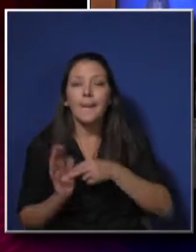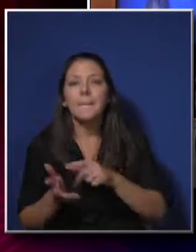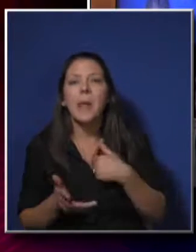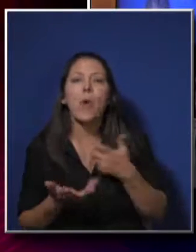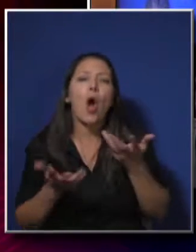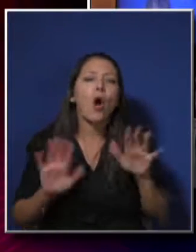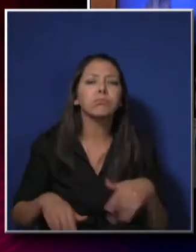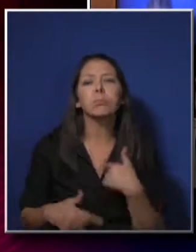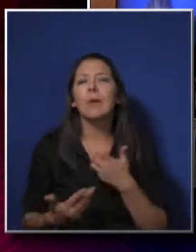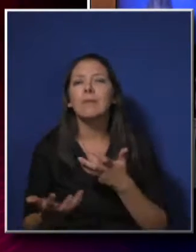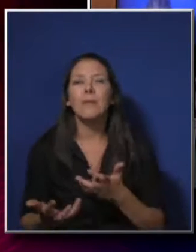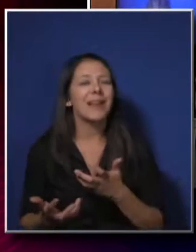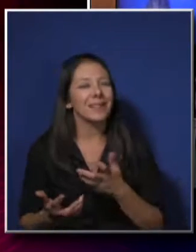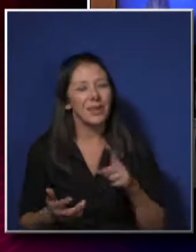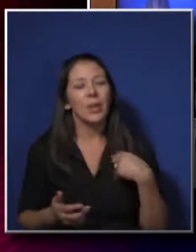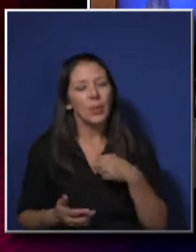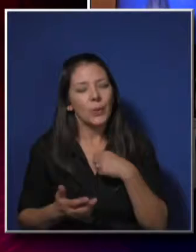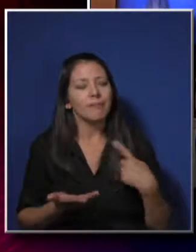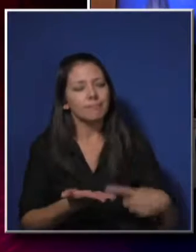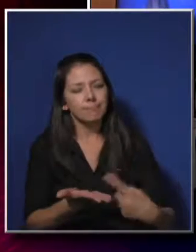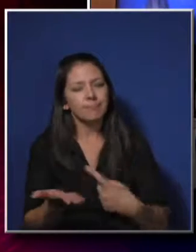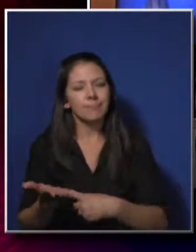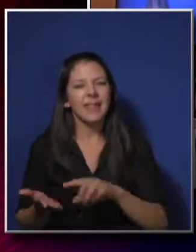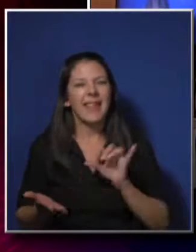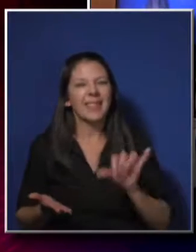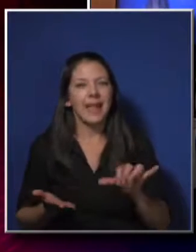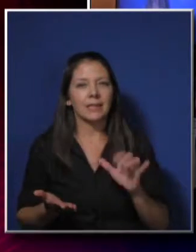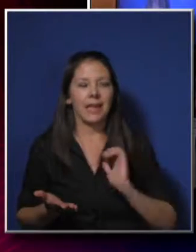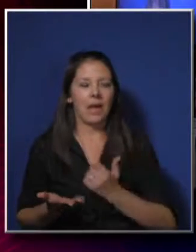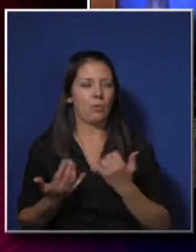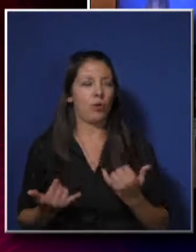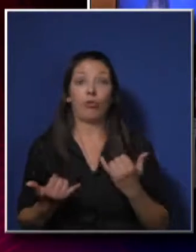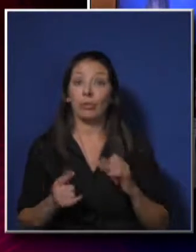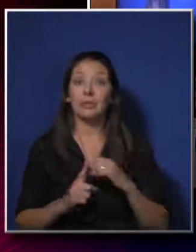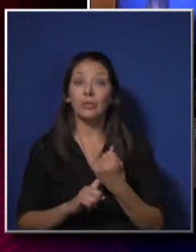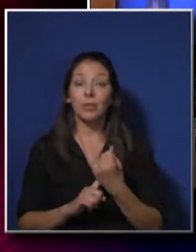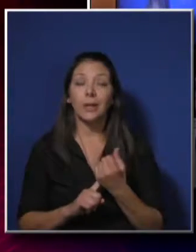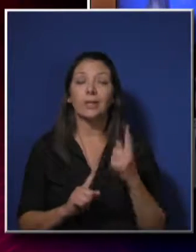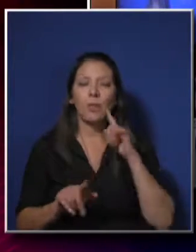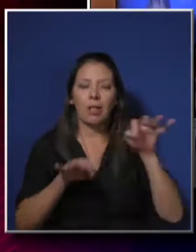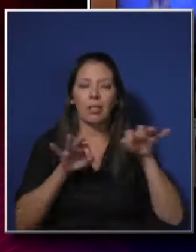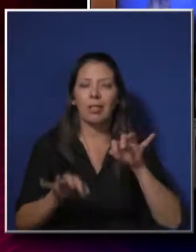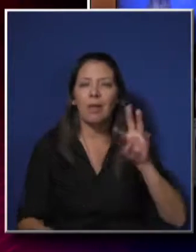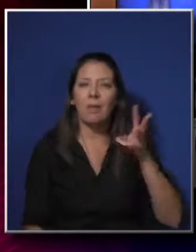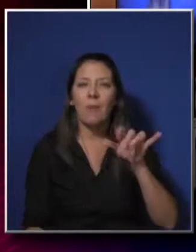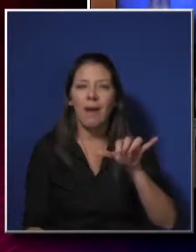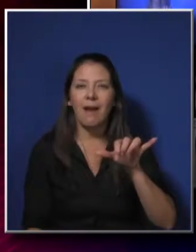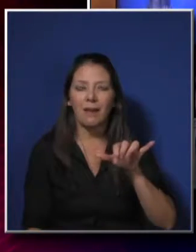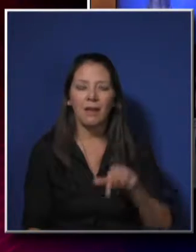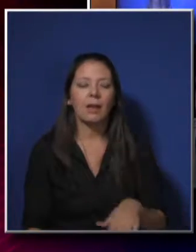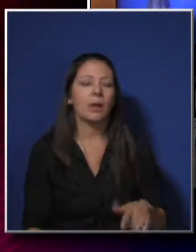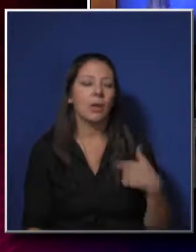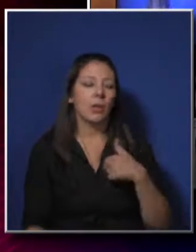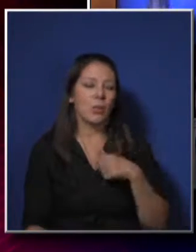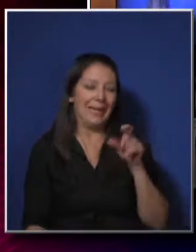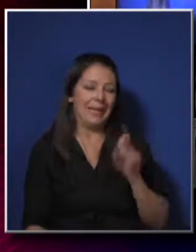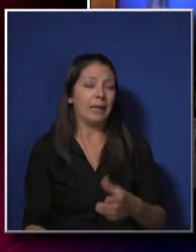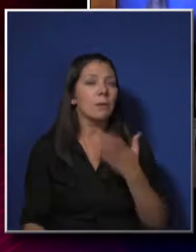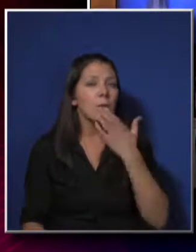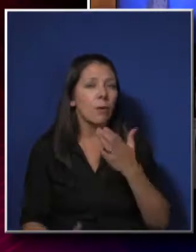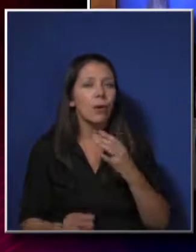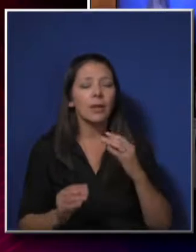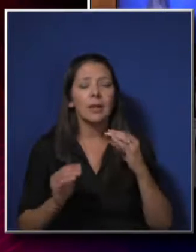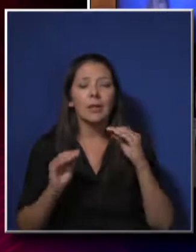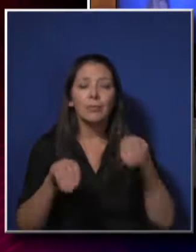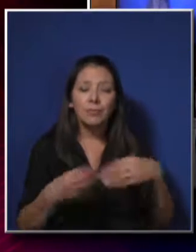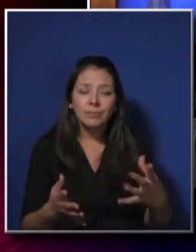about, people talk about it, but now this is our current reality, and here's our why. We need quality assurances for the delivery of instruction for